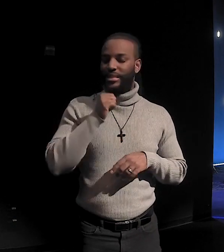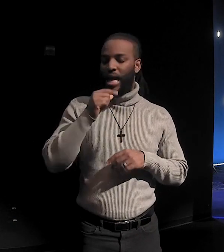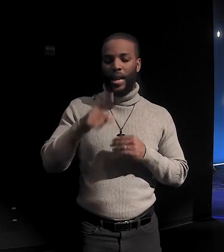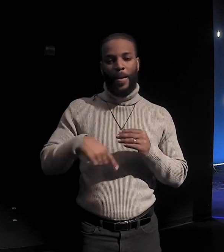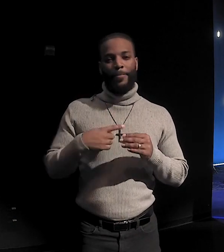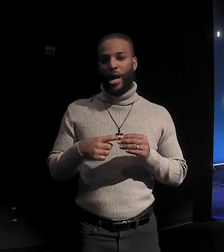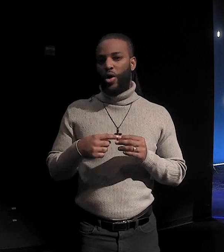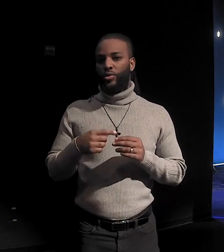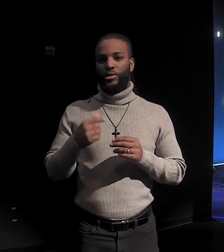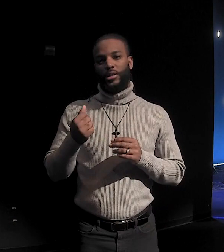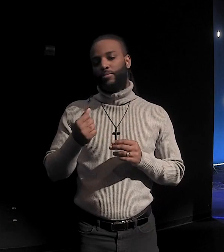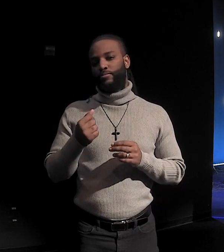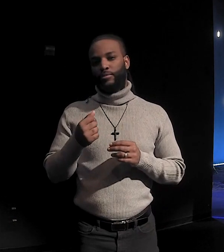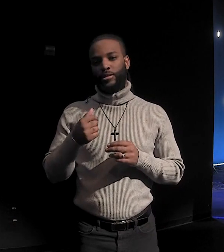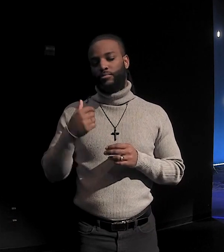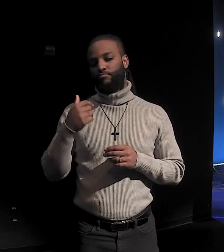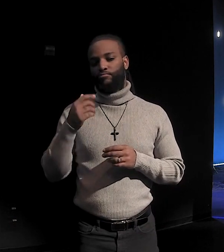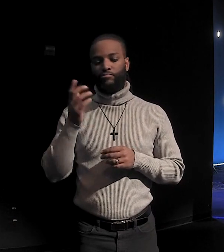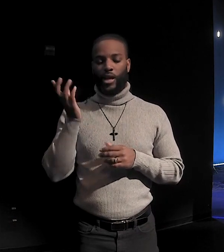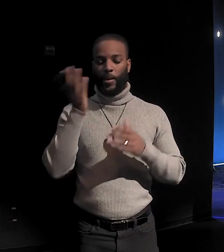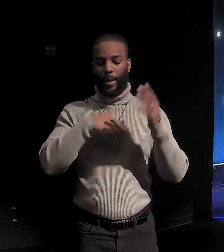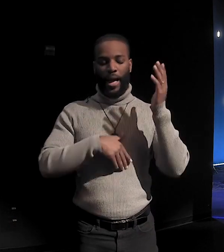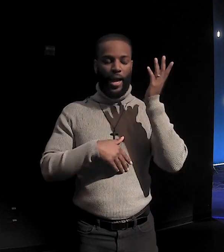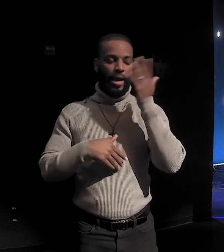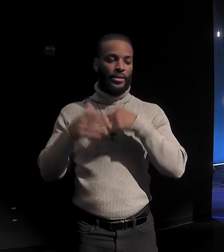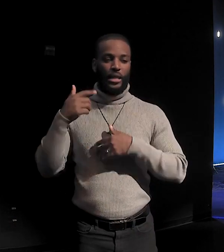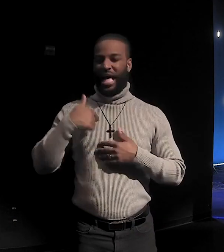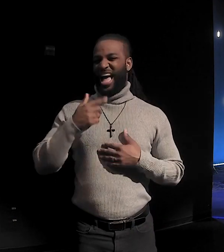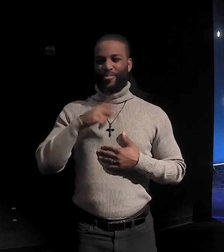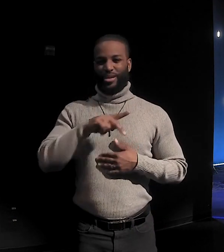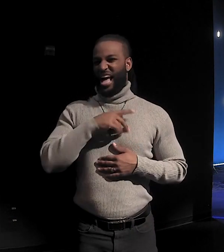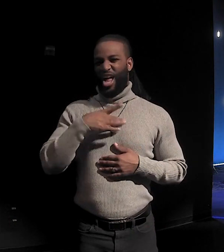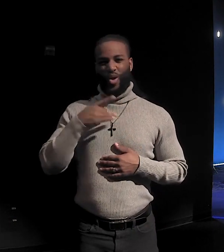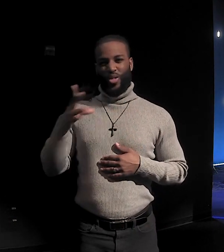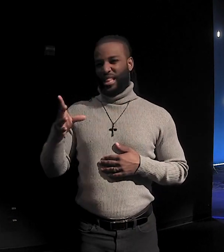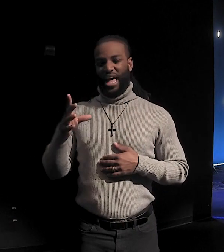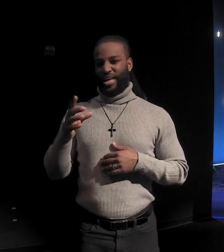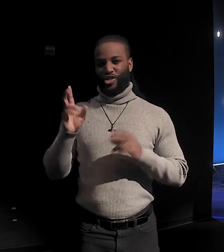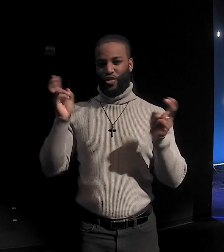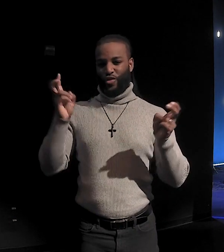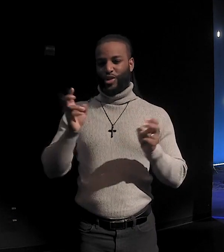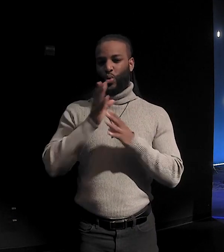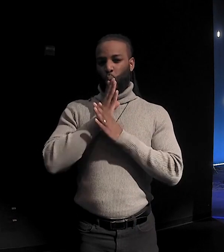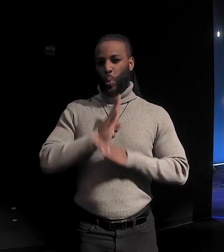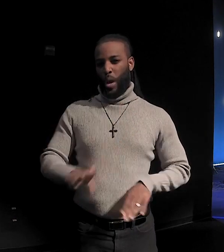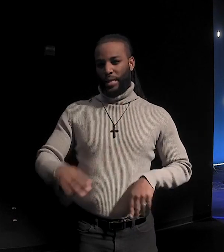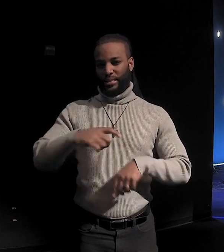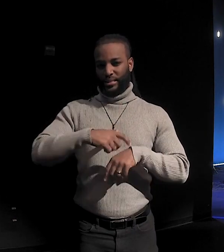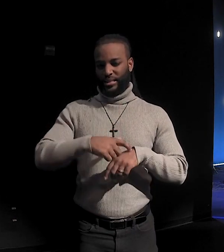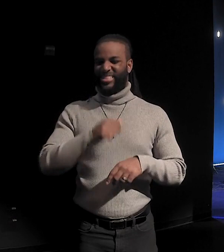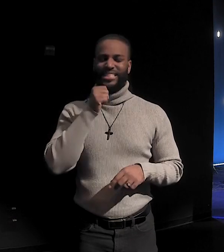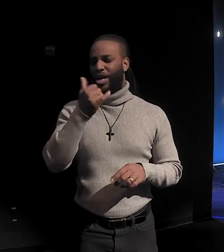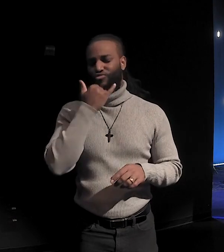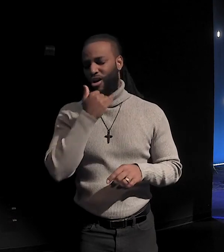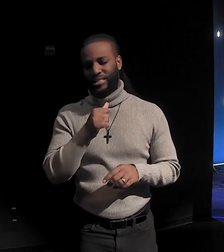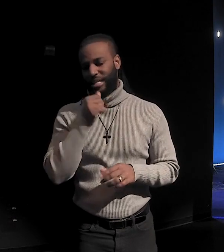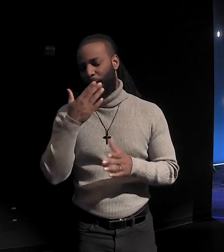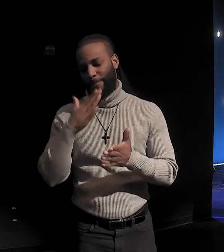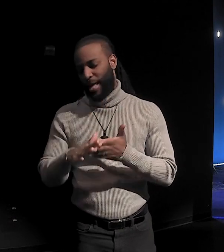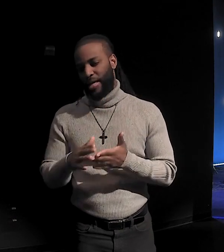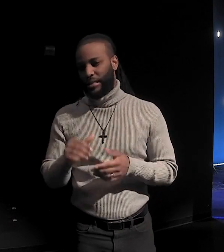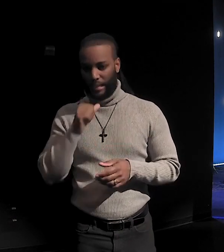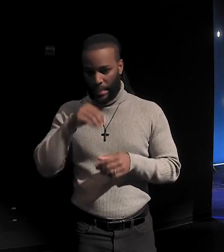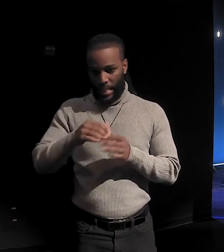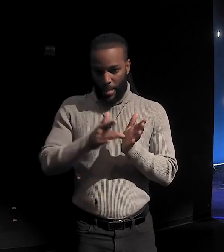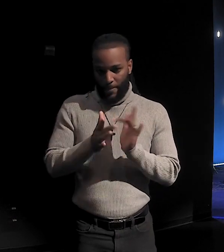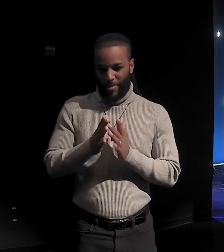about some passive thing, I'm just having a quiet time. I personally don't like the phrase quiet time. It's not wrong, it's not bad. It's not in the Bible